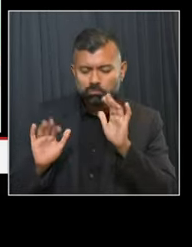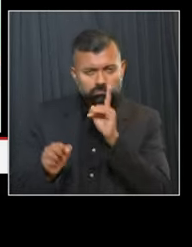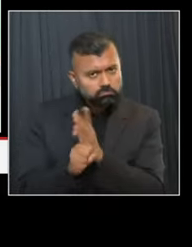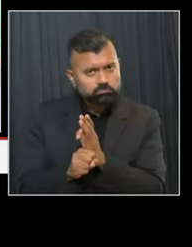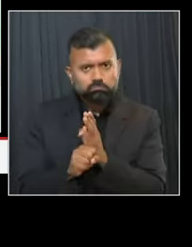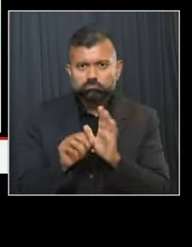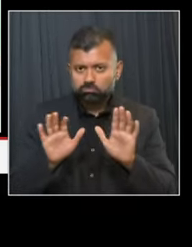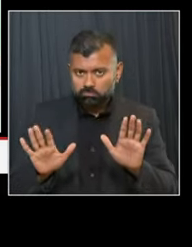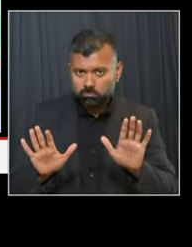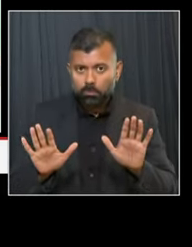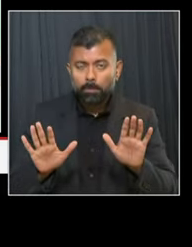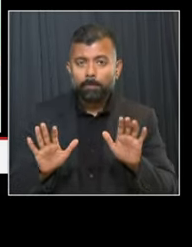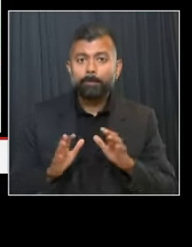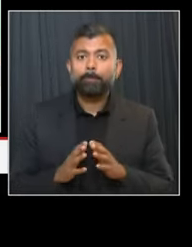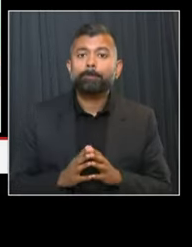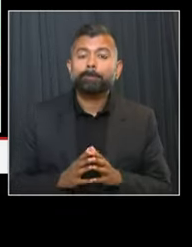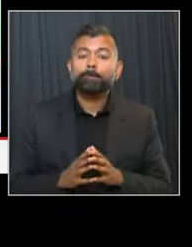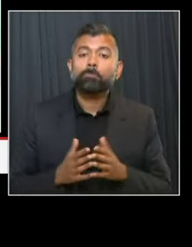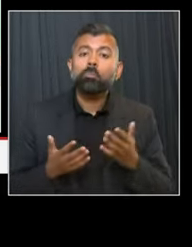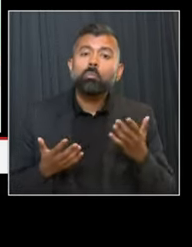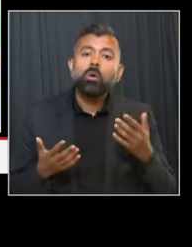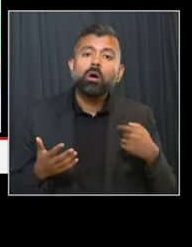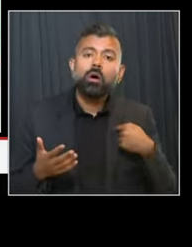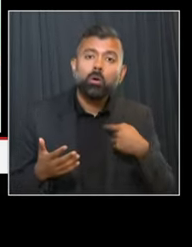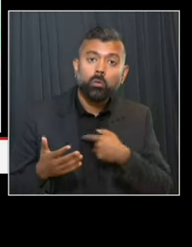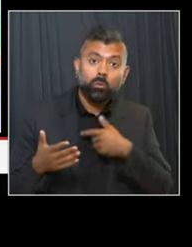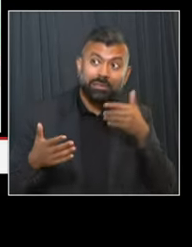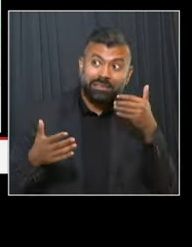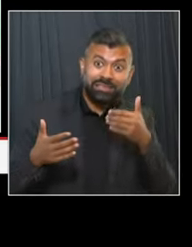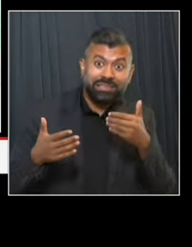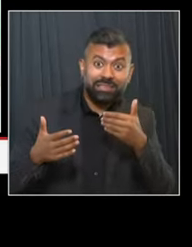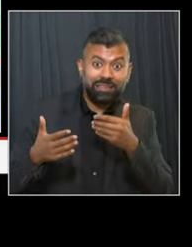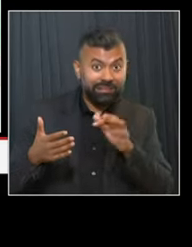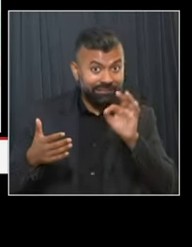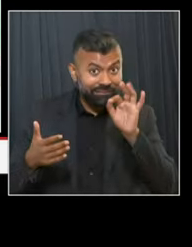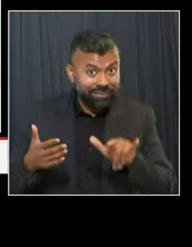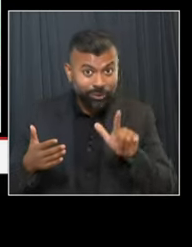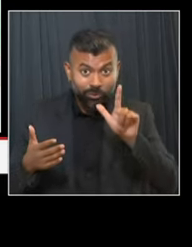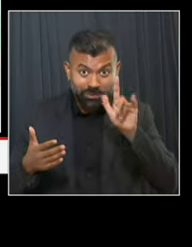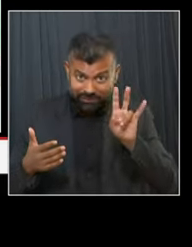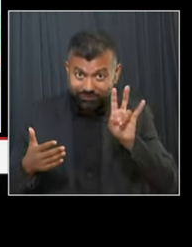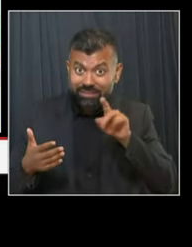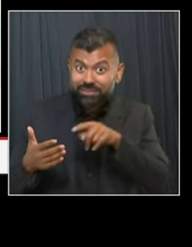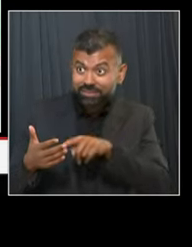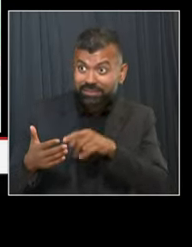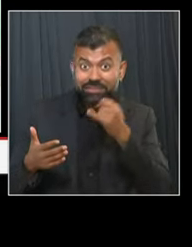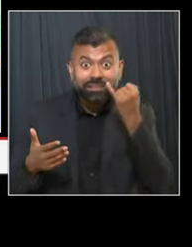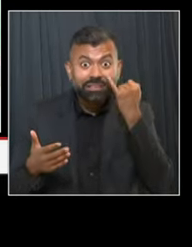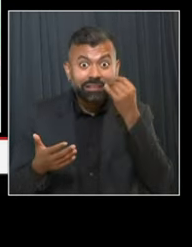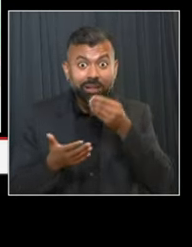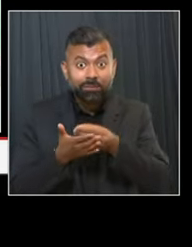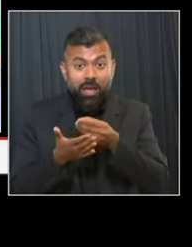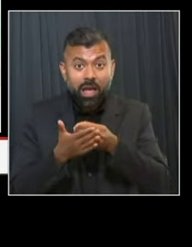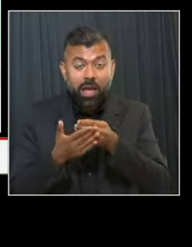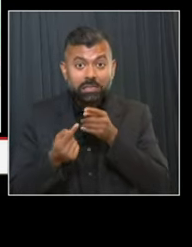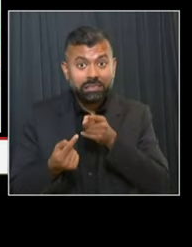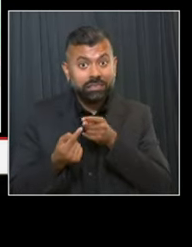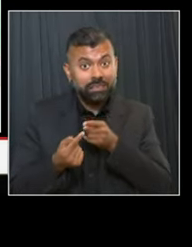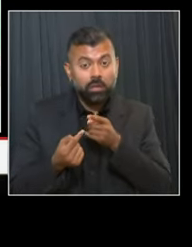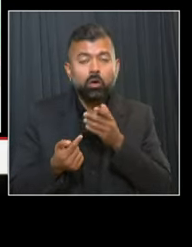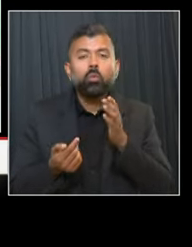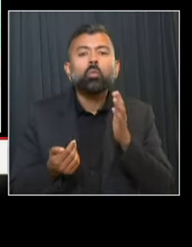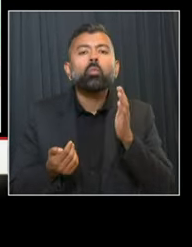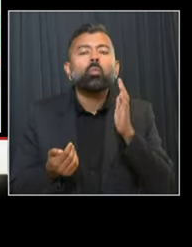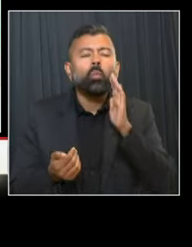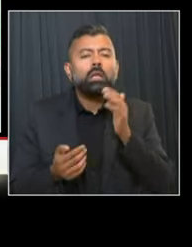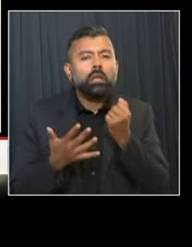increased revenues, then we will be talking about more significant cuts elsewhere. So right now in the budget, it looks like a